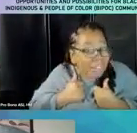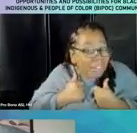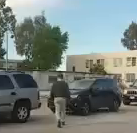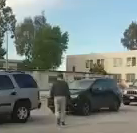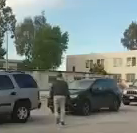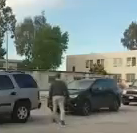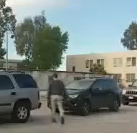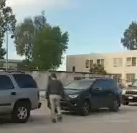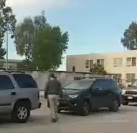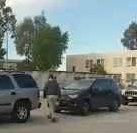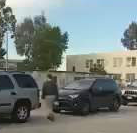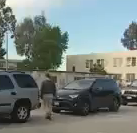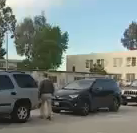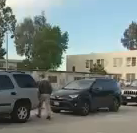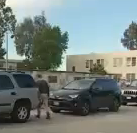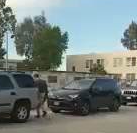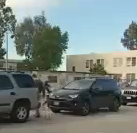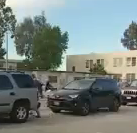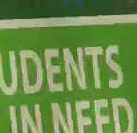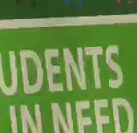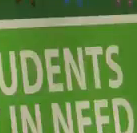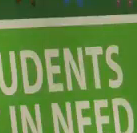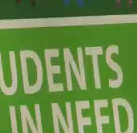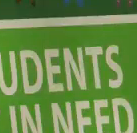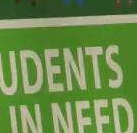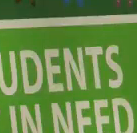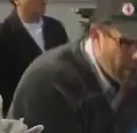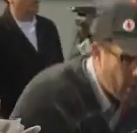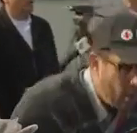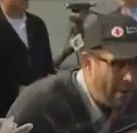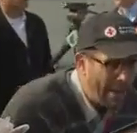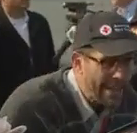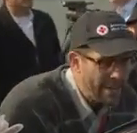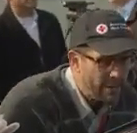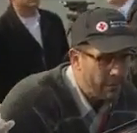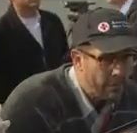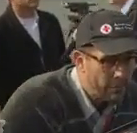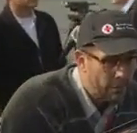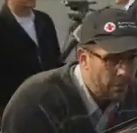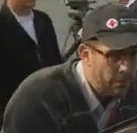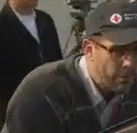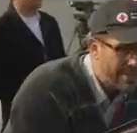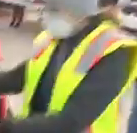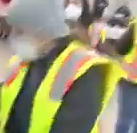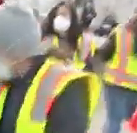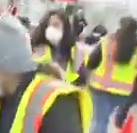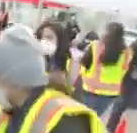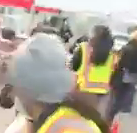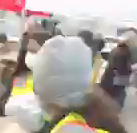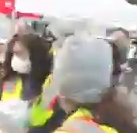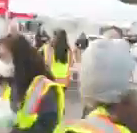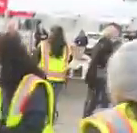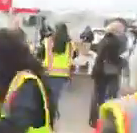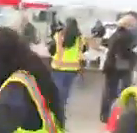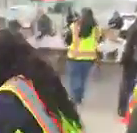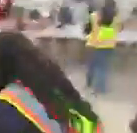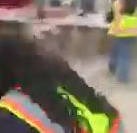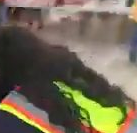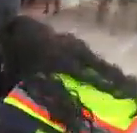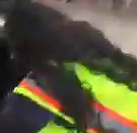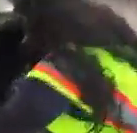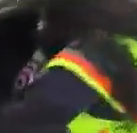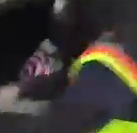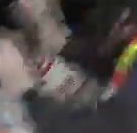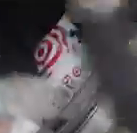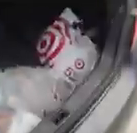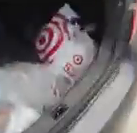very difficult. For households facing food insecurity, LAUSD's grab-and-go meals are a lifesaver. Panelist Naomi McSwain